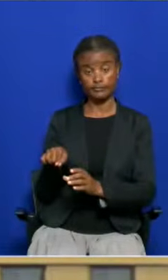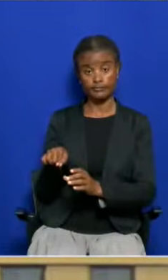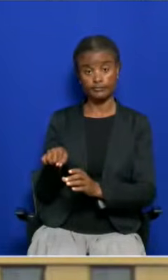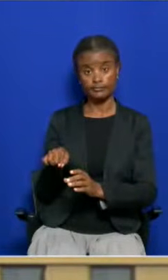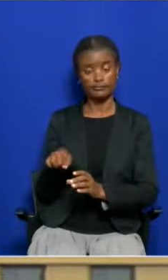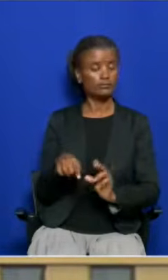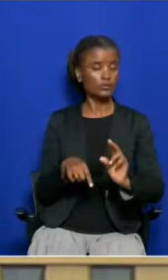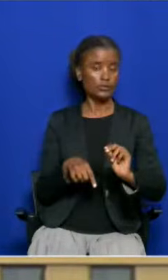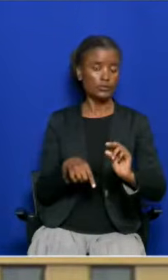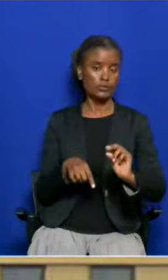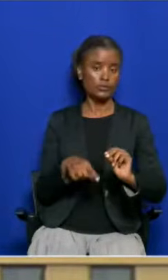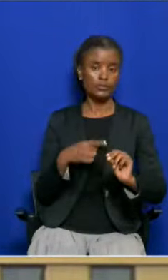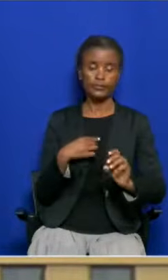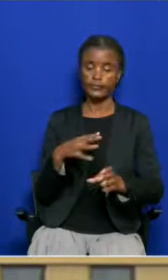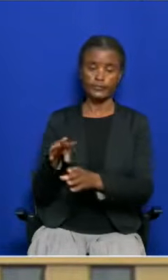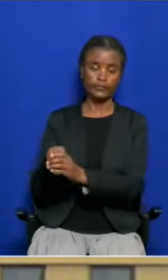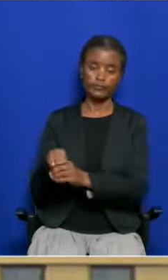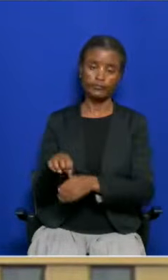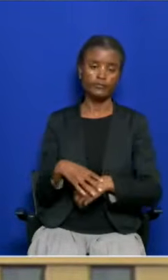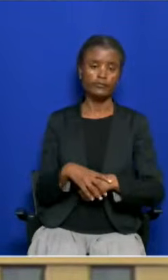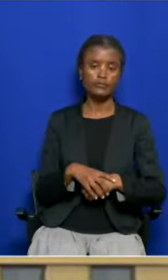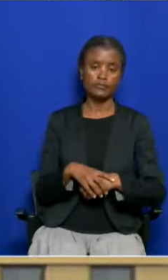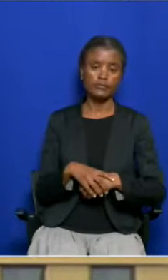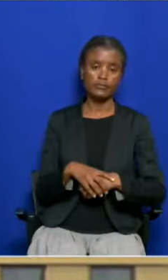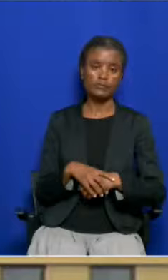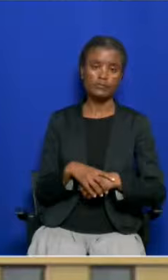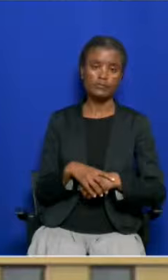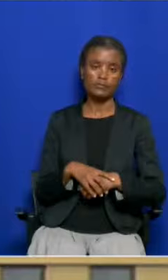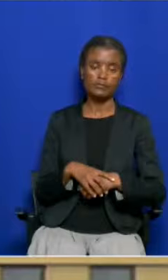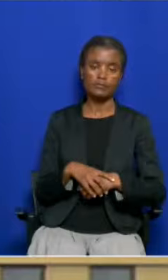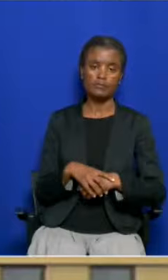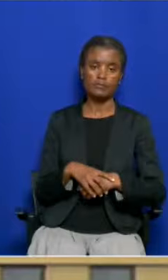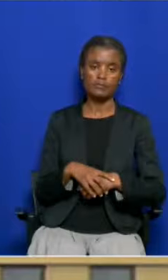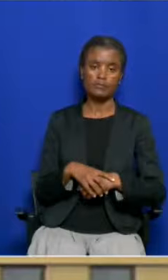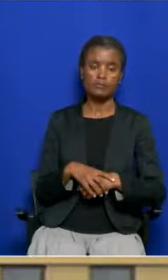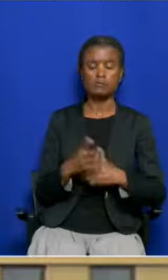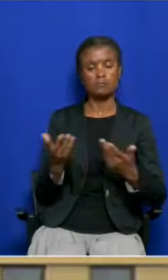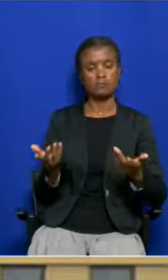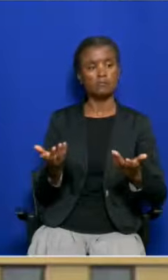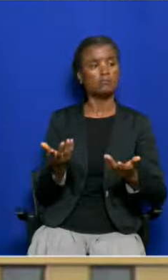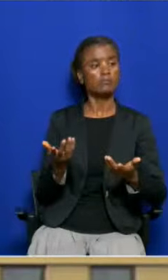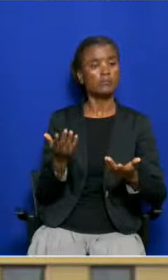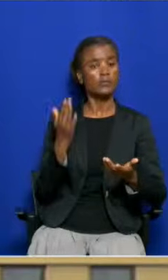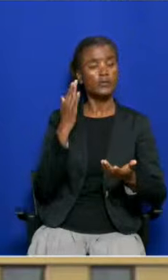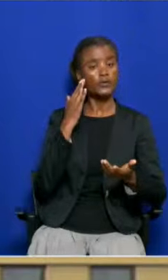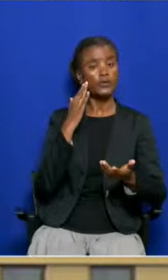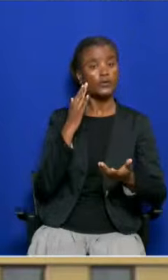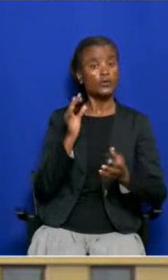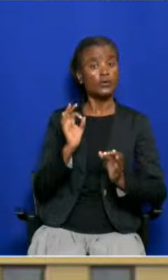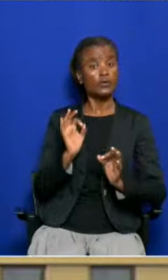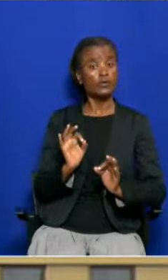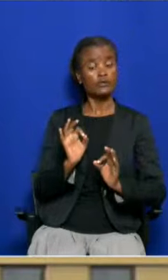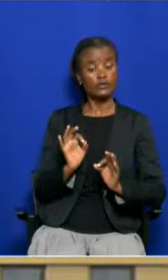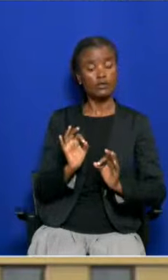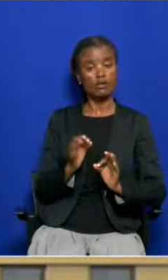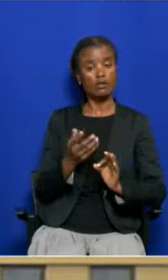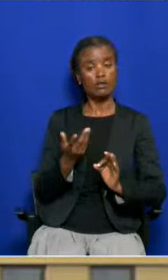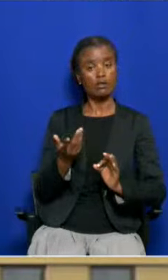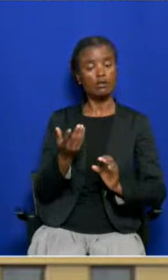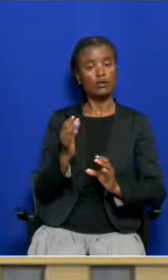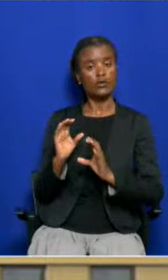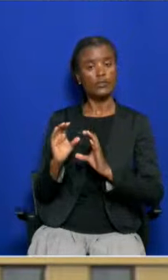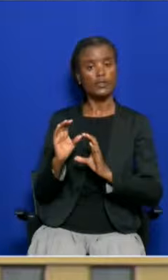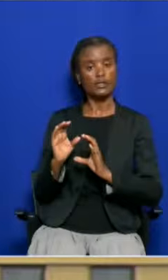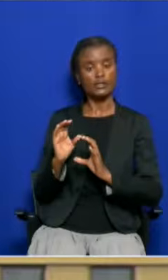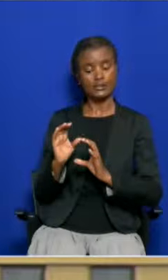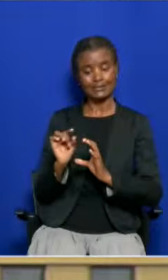part. Do you know whether any channels of communication, official channels of communication in relation to the taxi violence